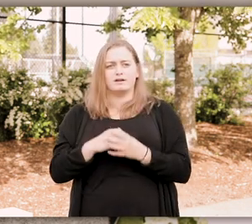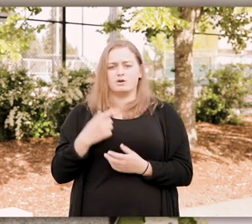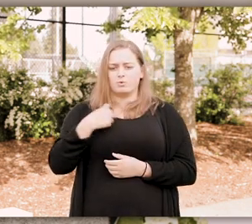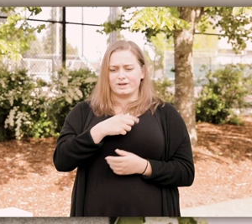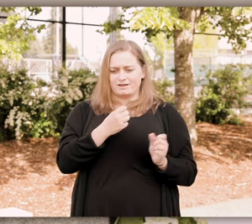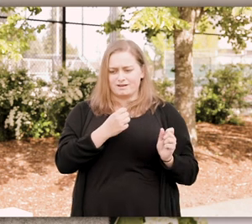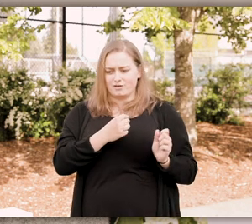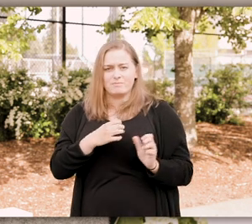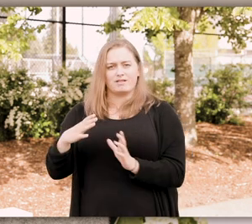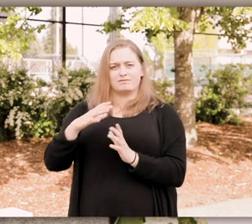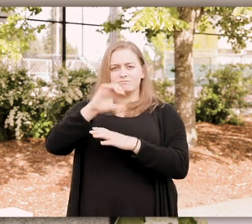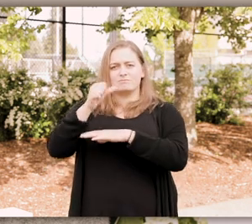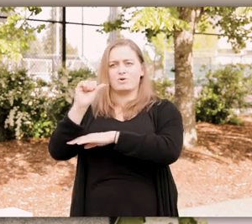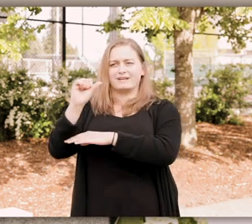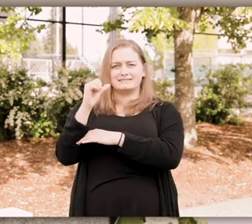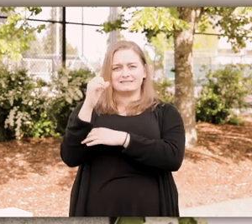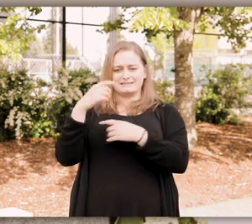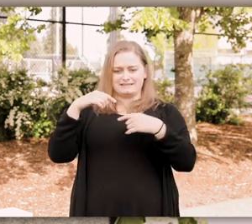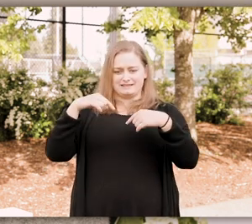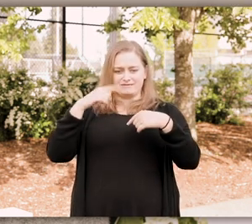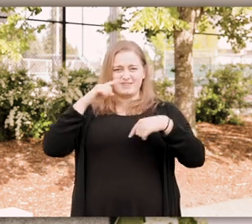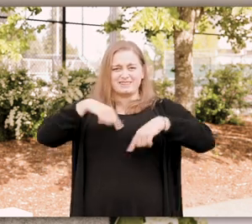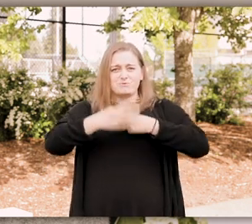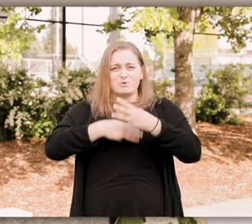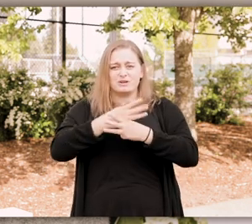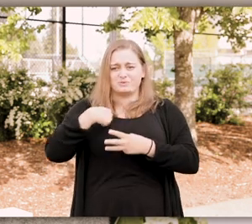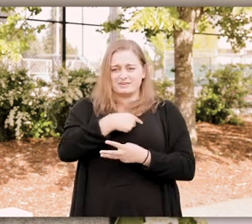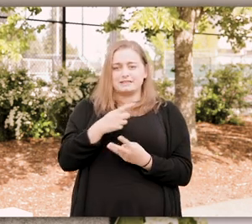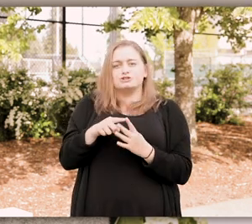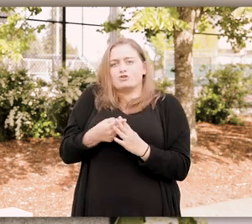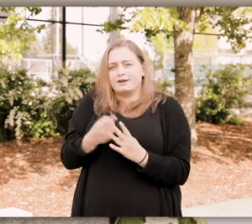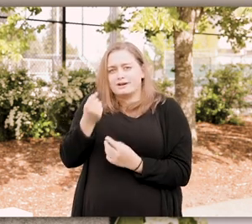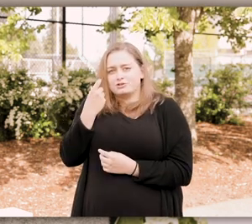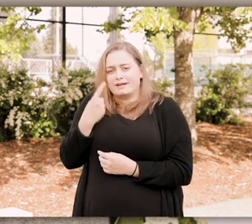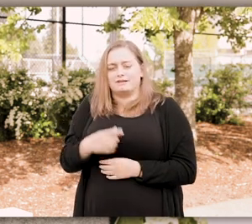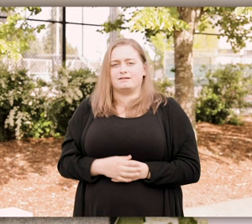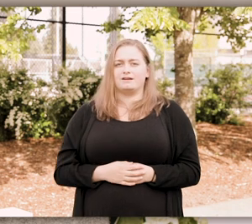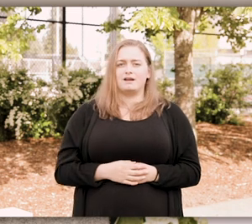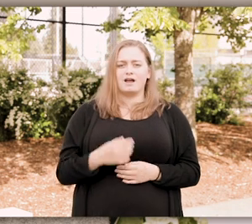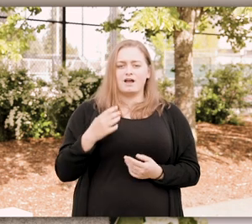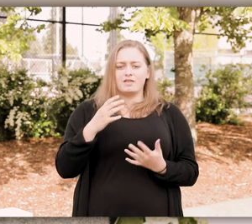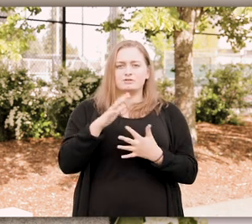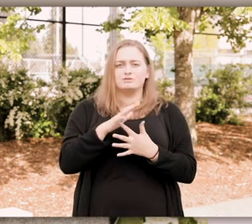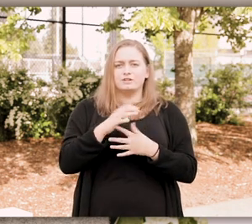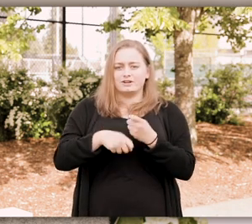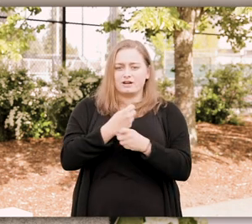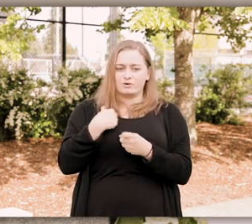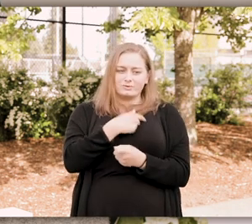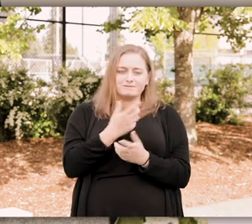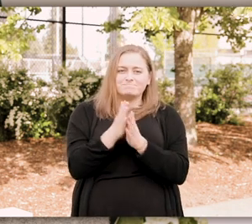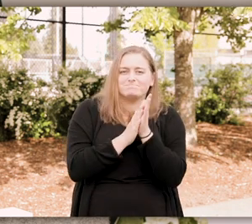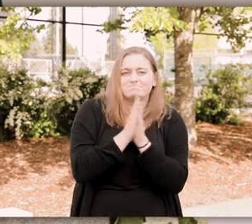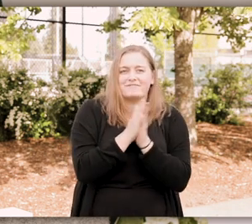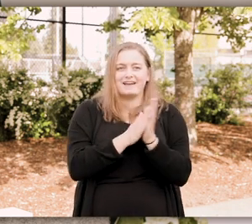understand. I want to celebrate our determination as juniors, the year we strived to be the best at everything from students to snowman